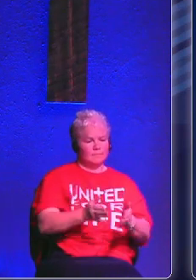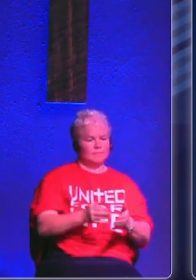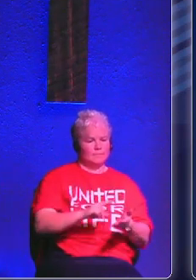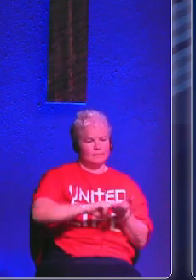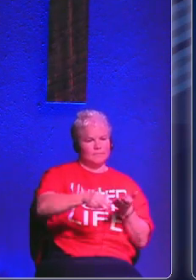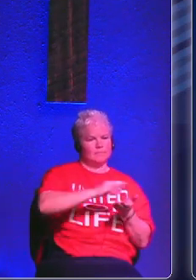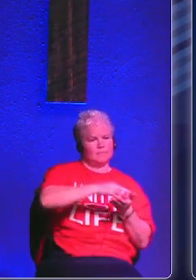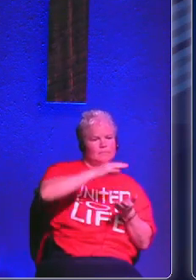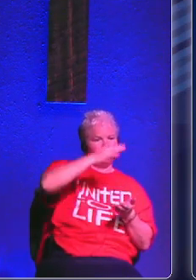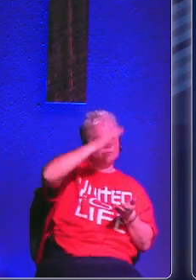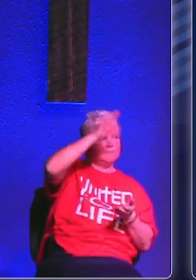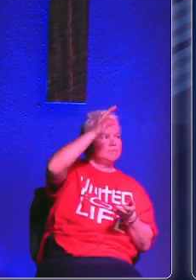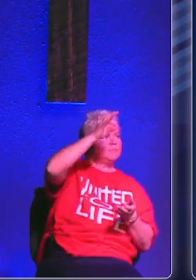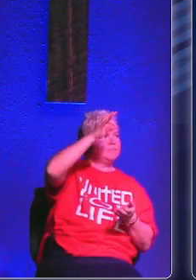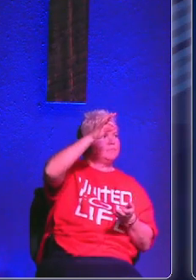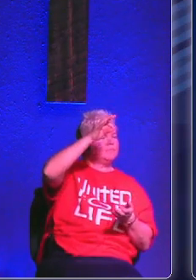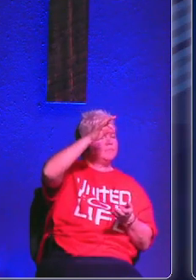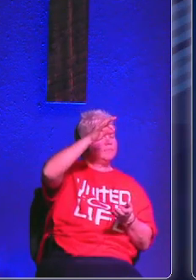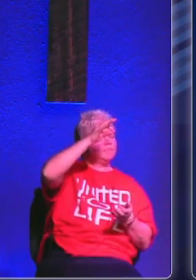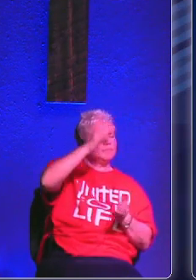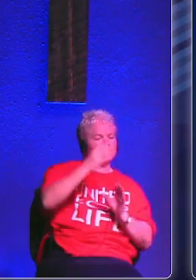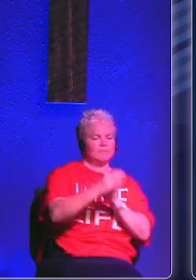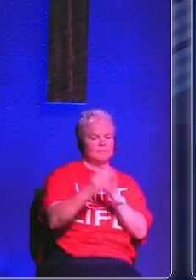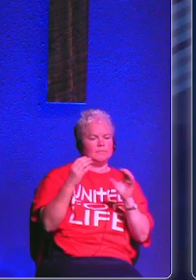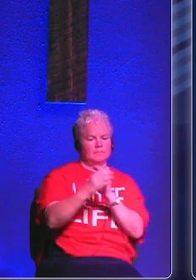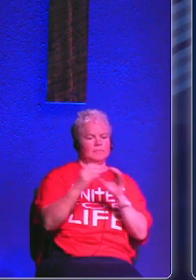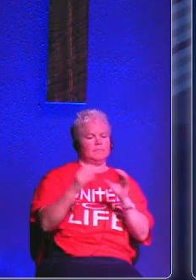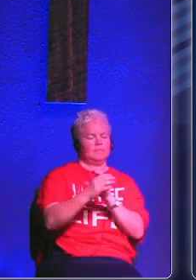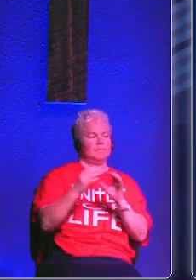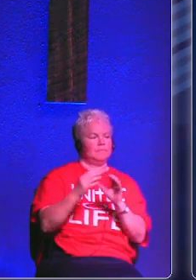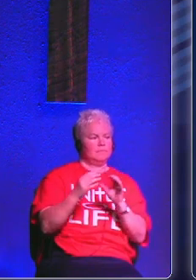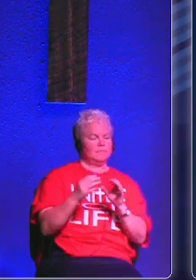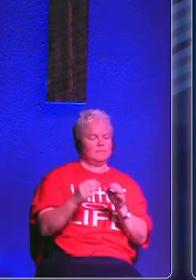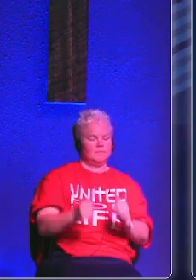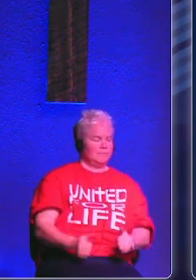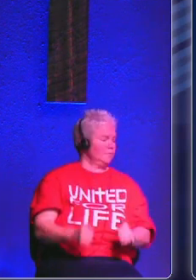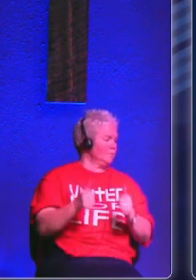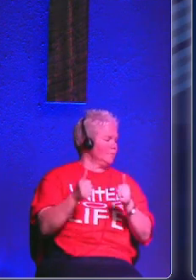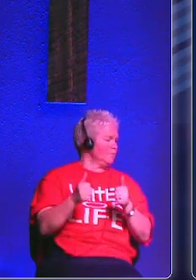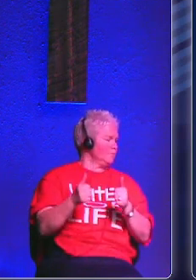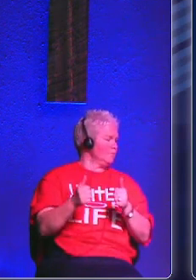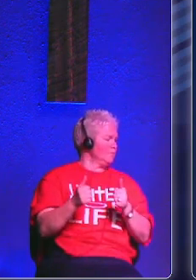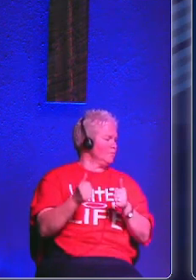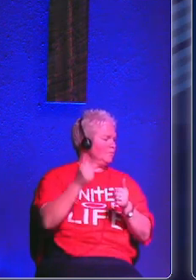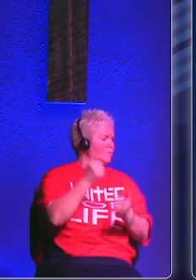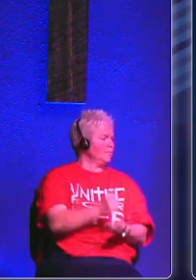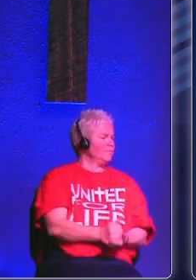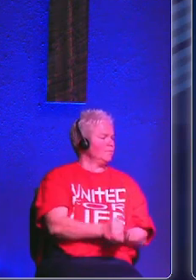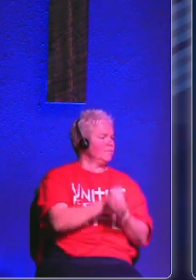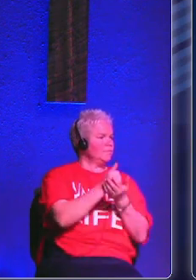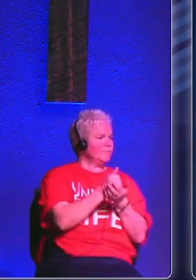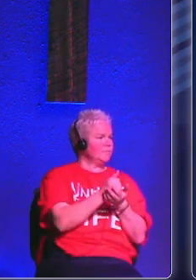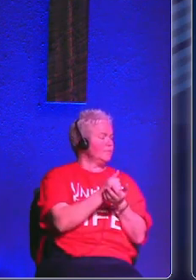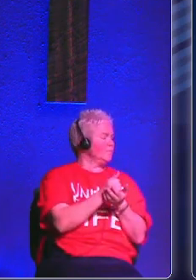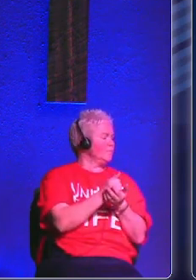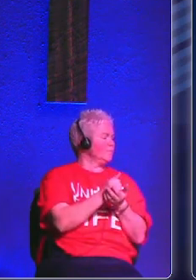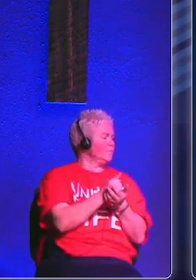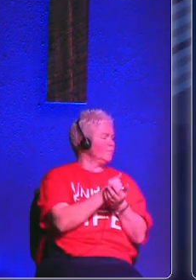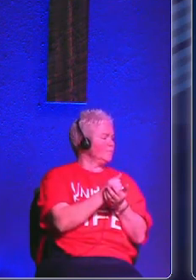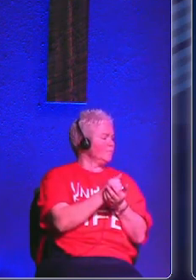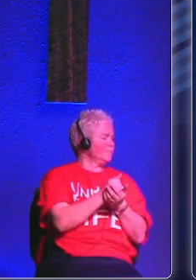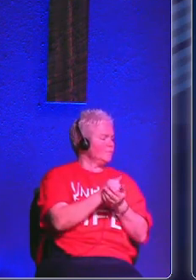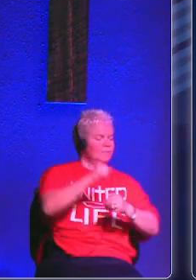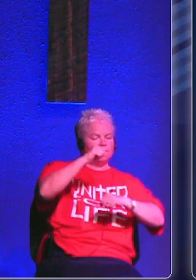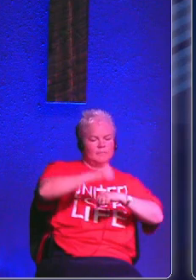the Holy Spirit. You just got to engage the Holy Spirit within your life to help. The Holy